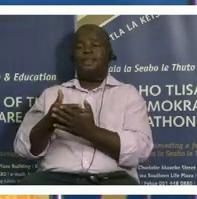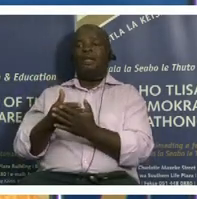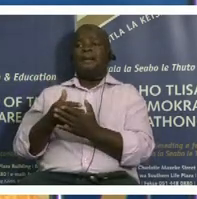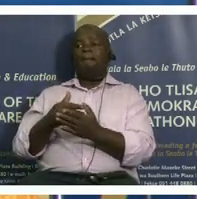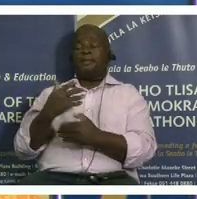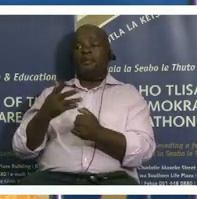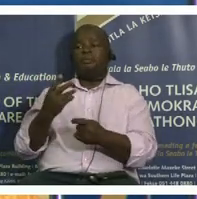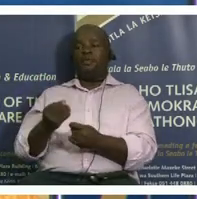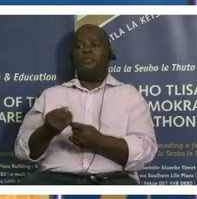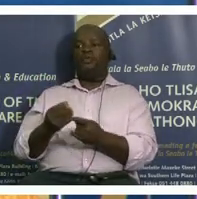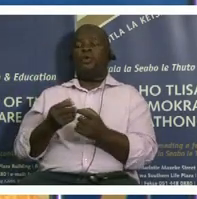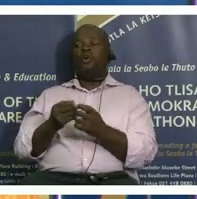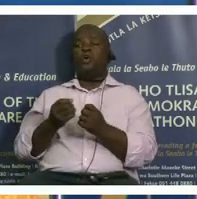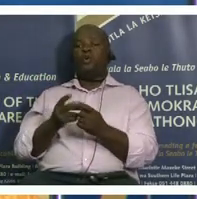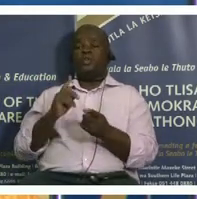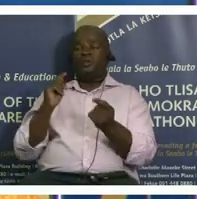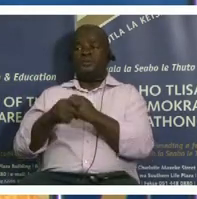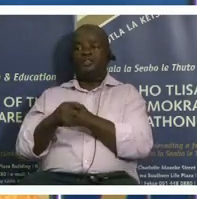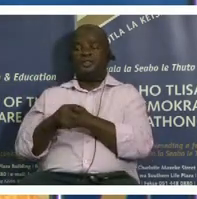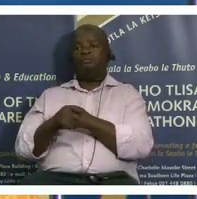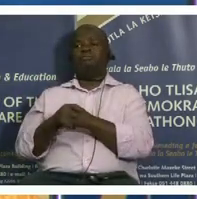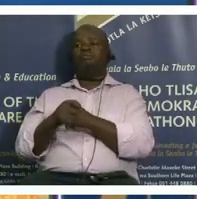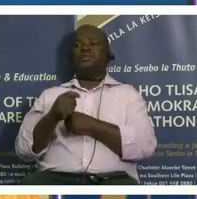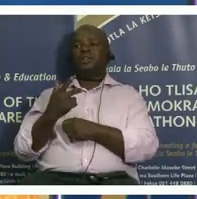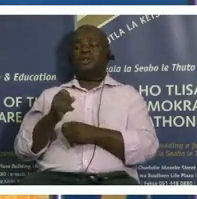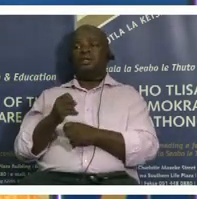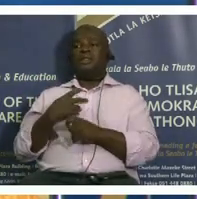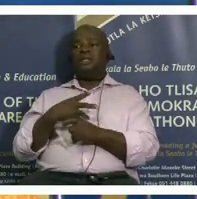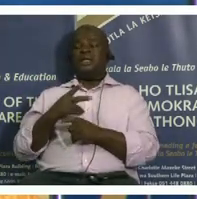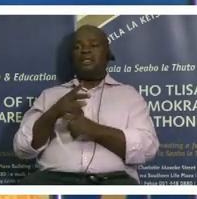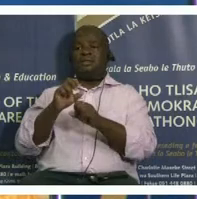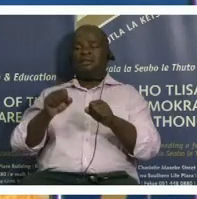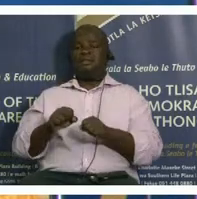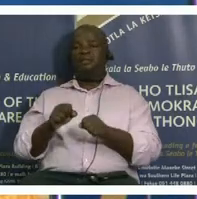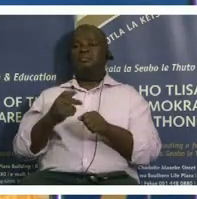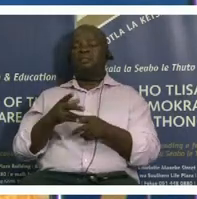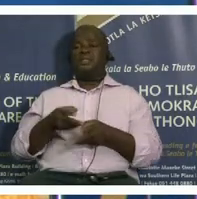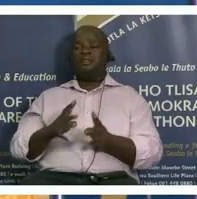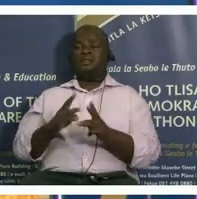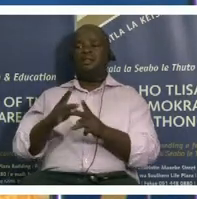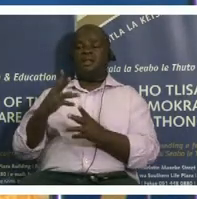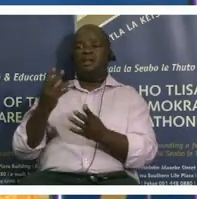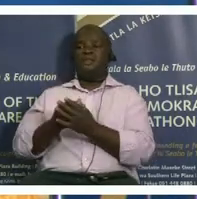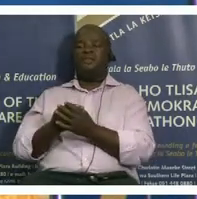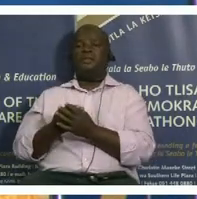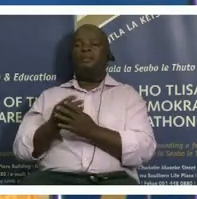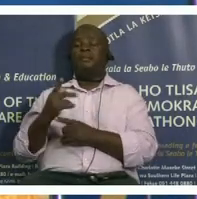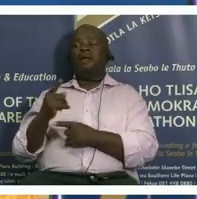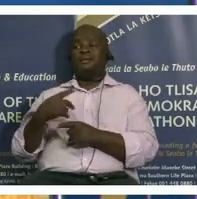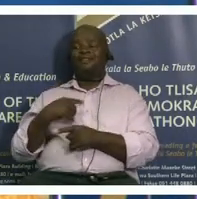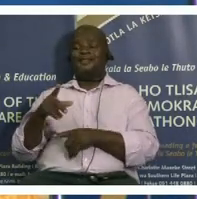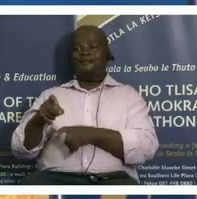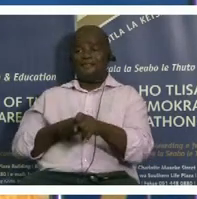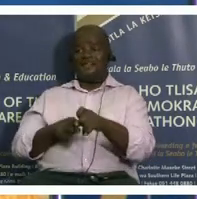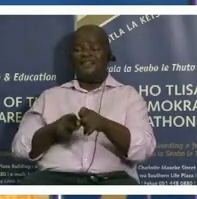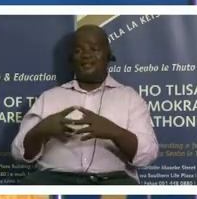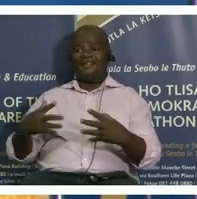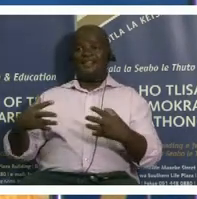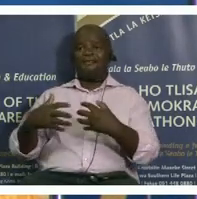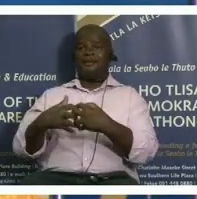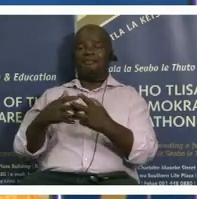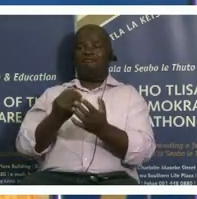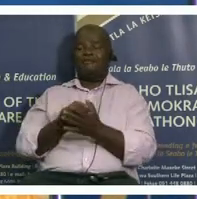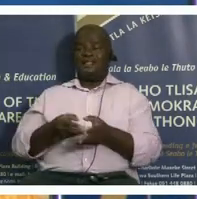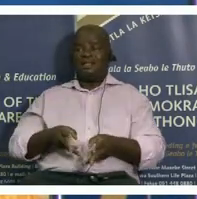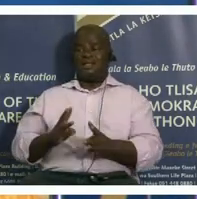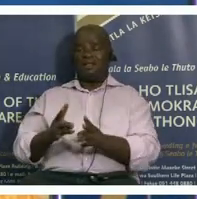and upgrading of infrastructure, we have not consistently kept up with the required maintenance. It